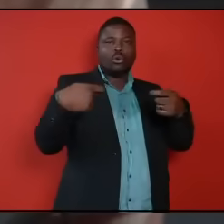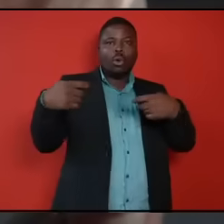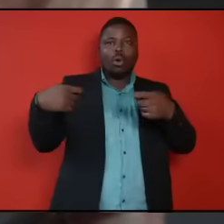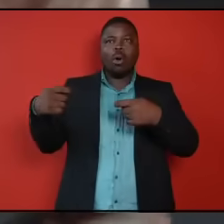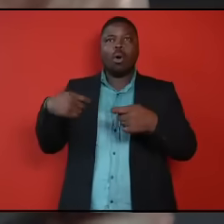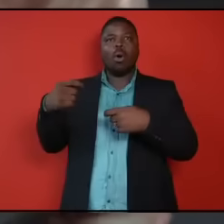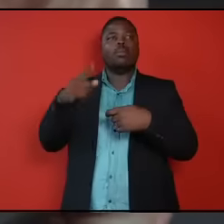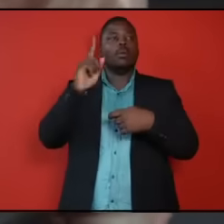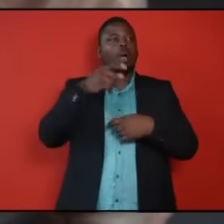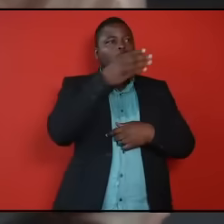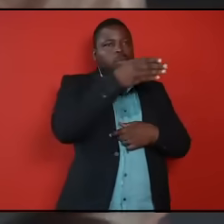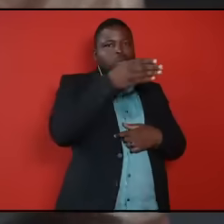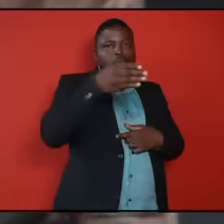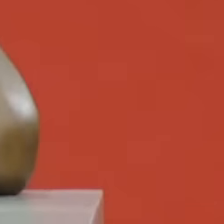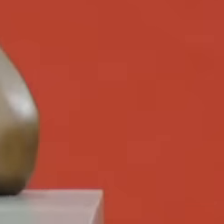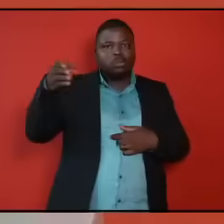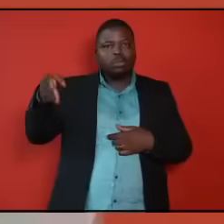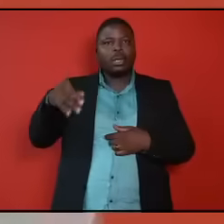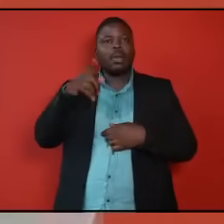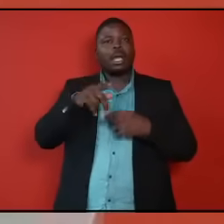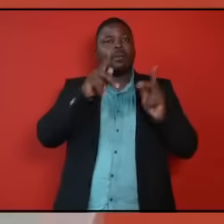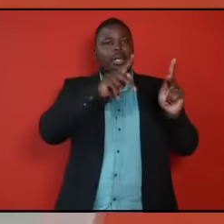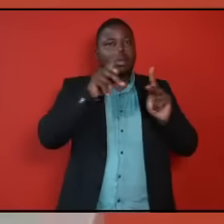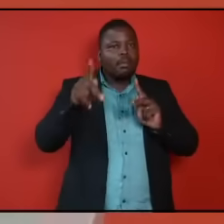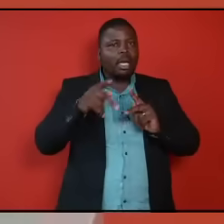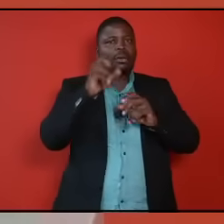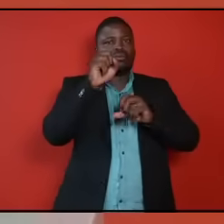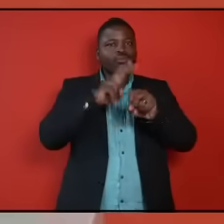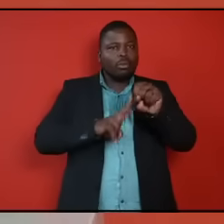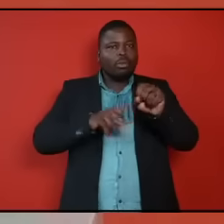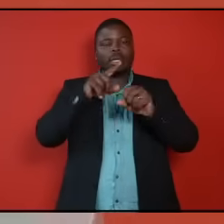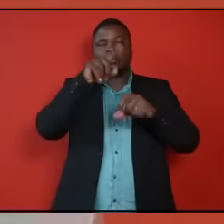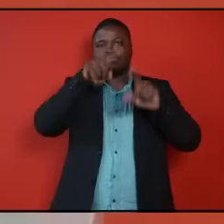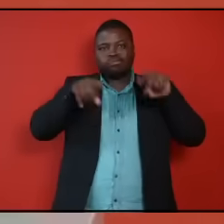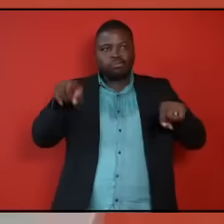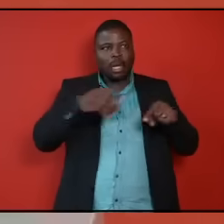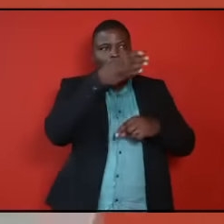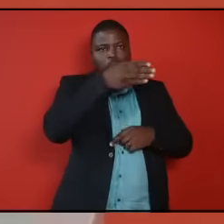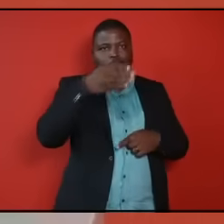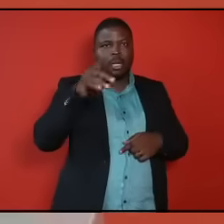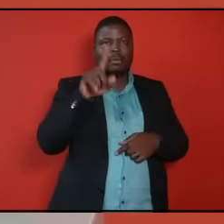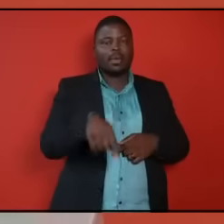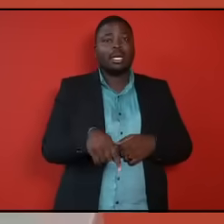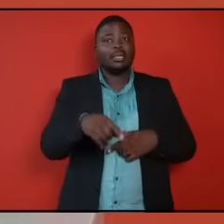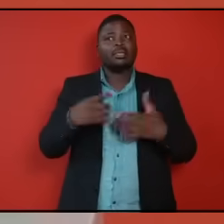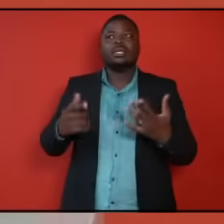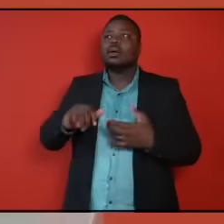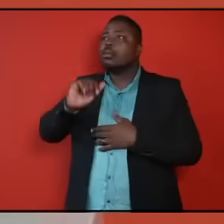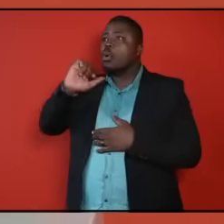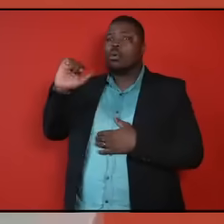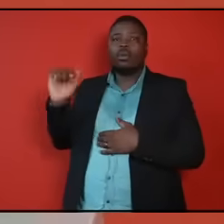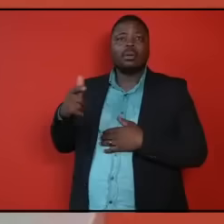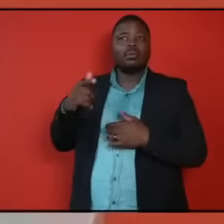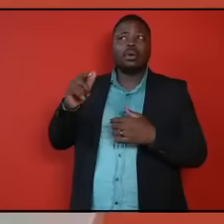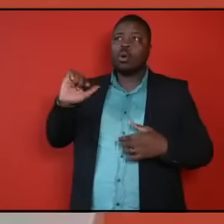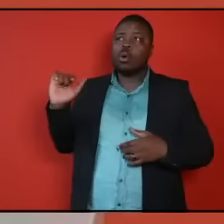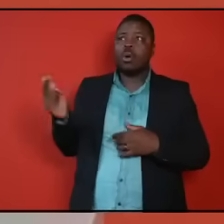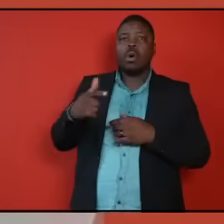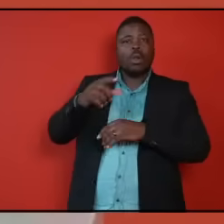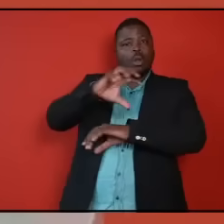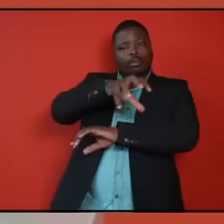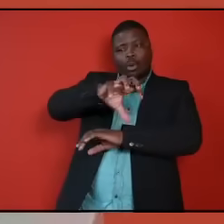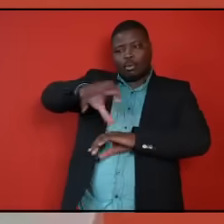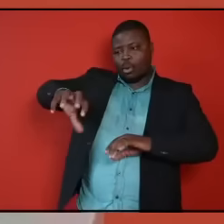So every EFF at every sub-region, at every province, if you are bored, just make a 10 at a